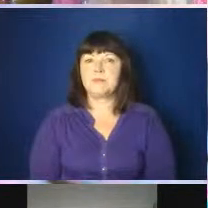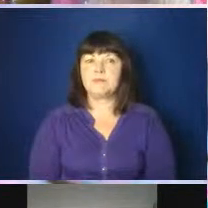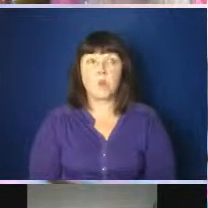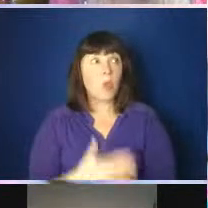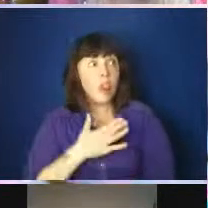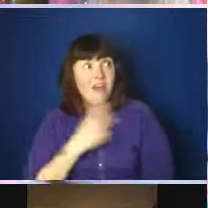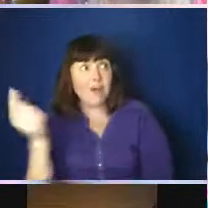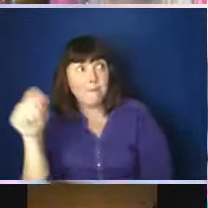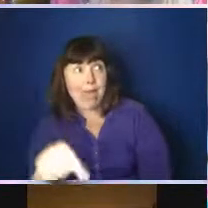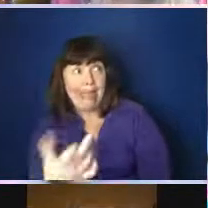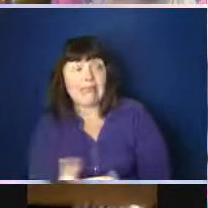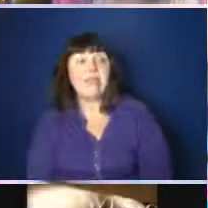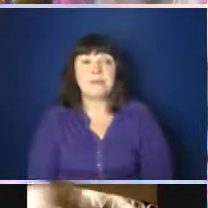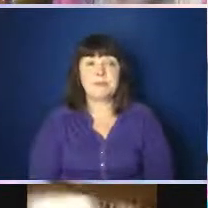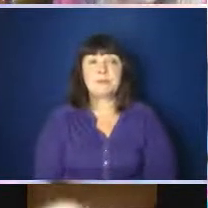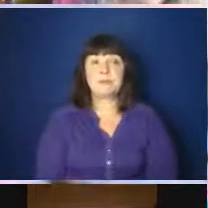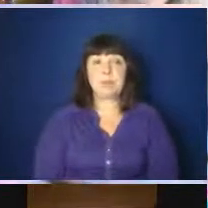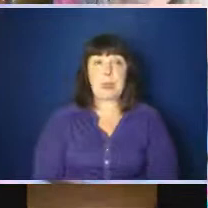back.